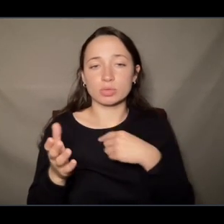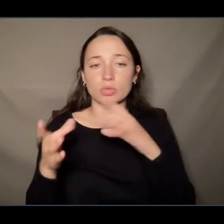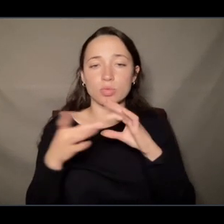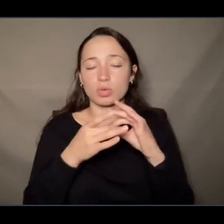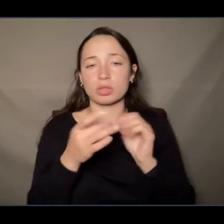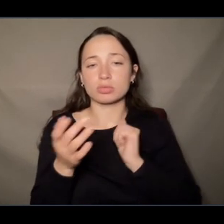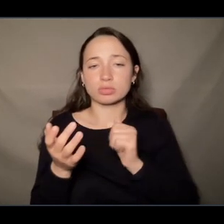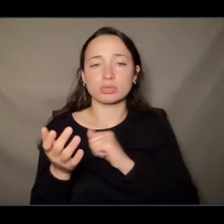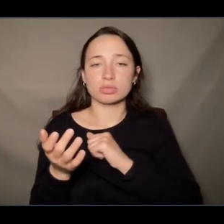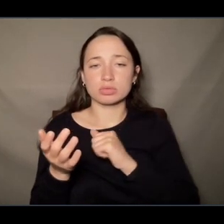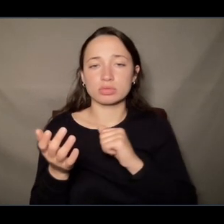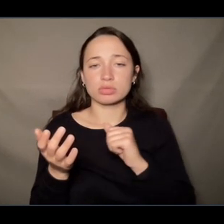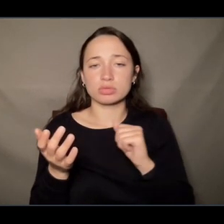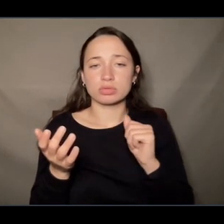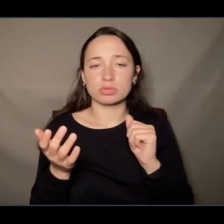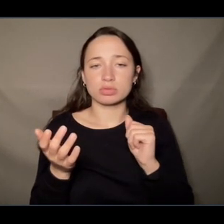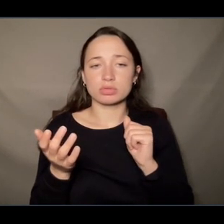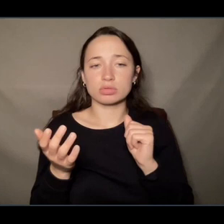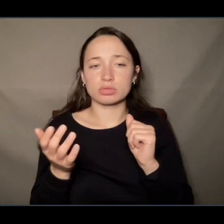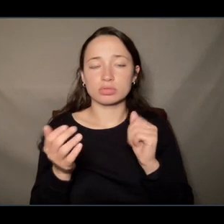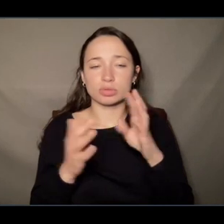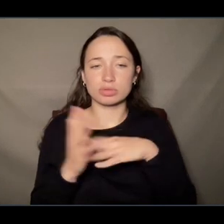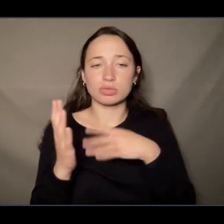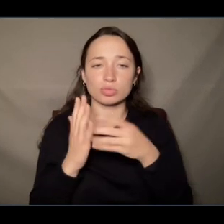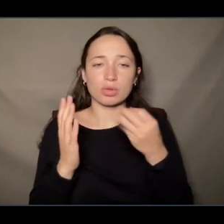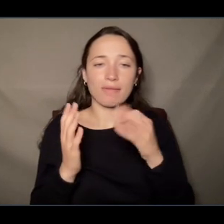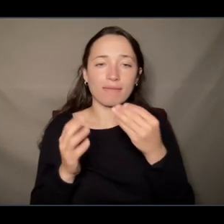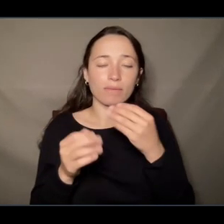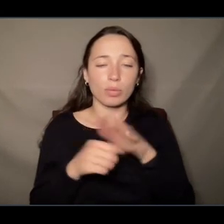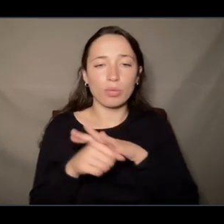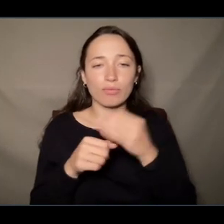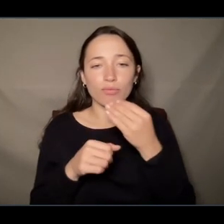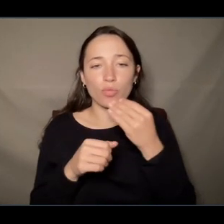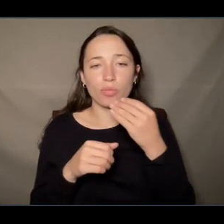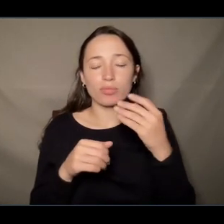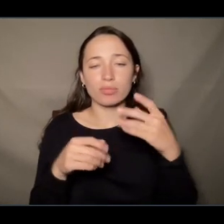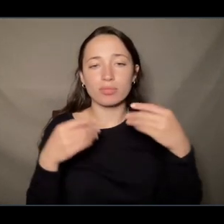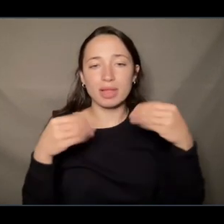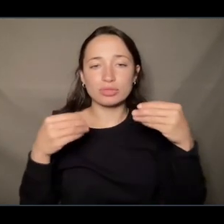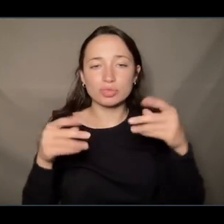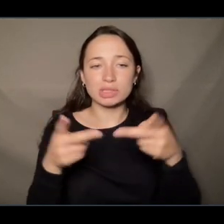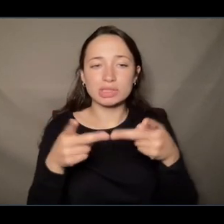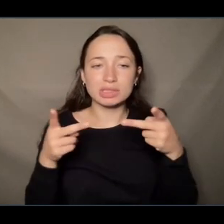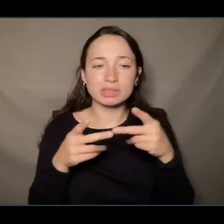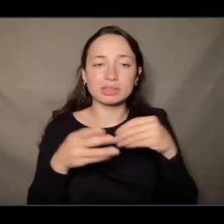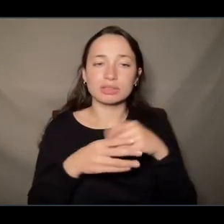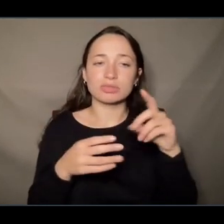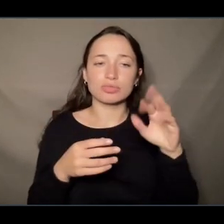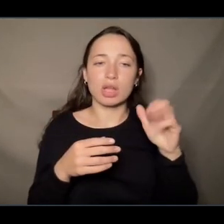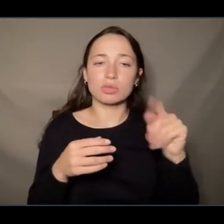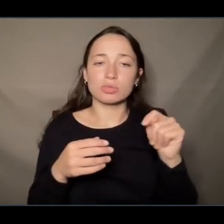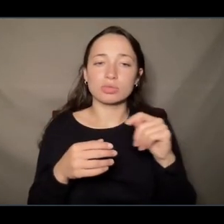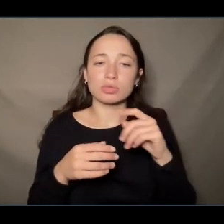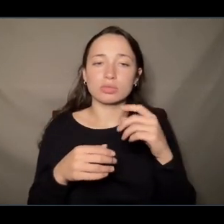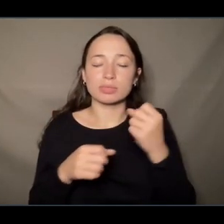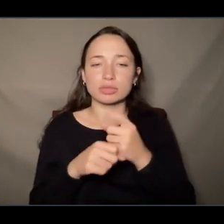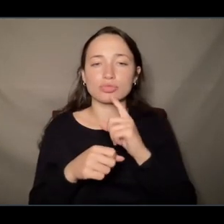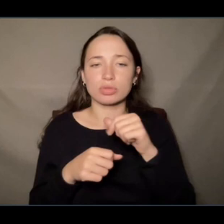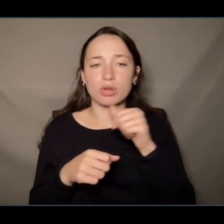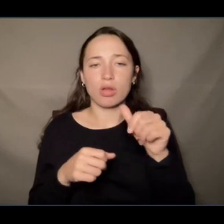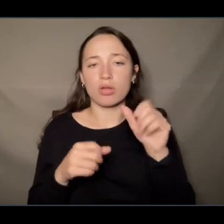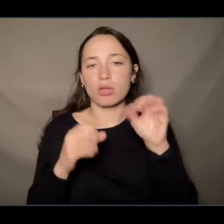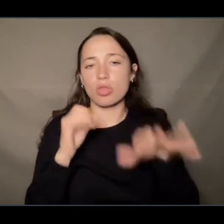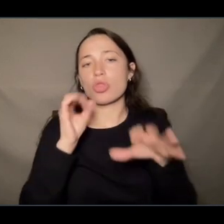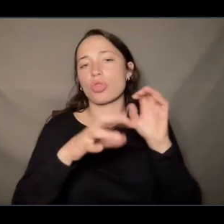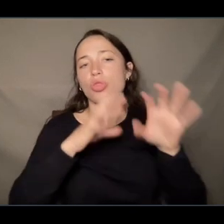we coordinated ourselves with the schedule of the local food pantries here in Dracut so that we weren't